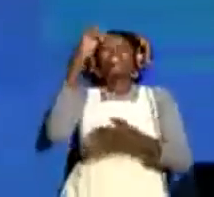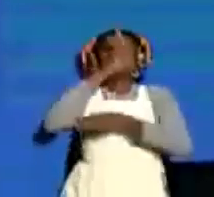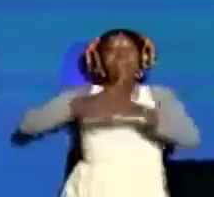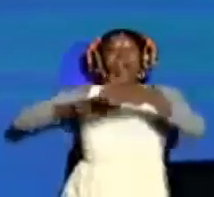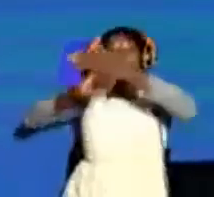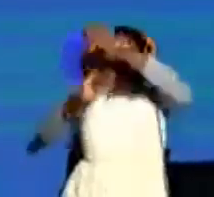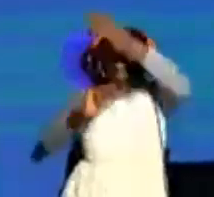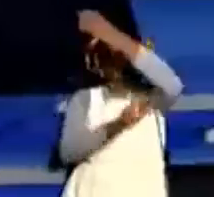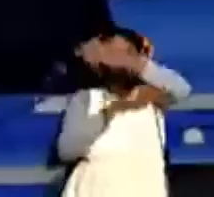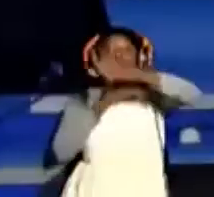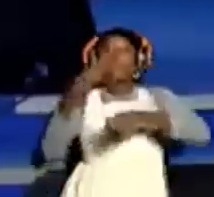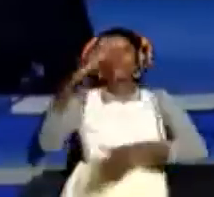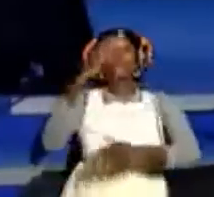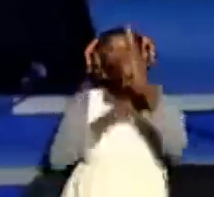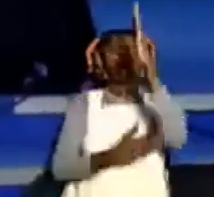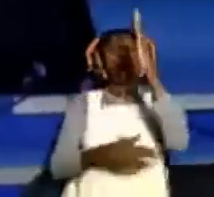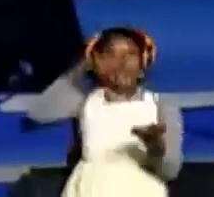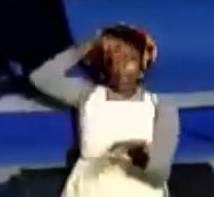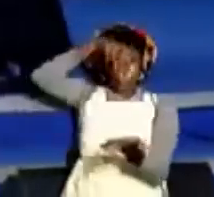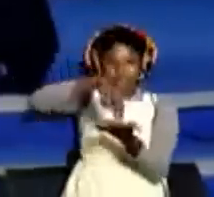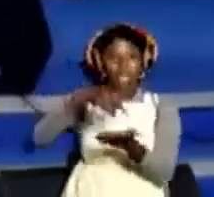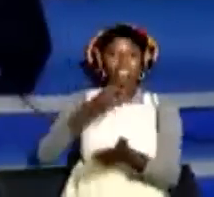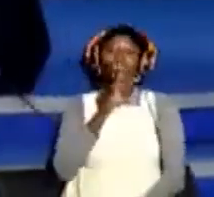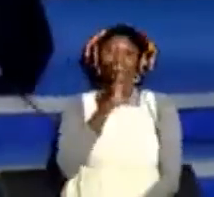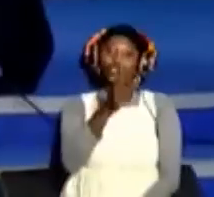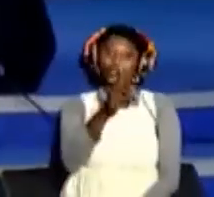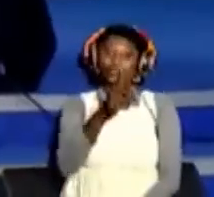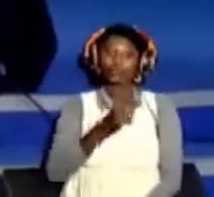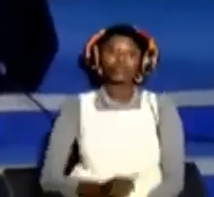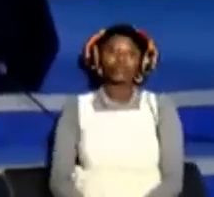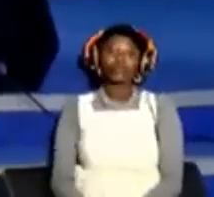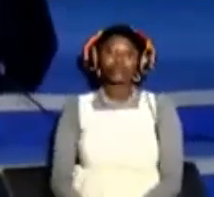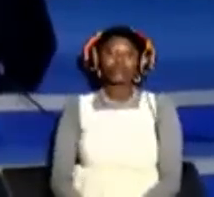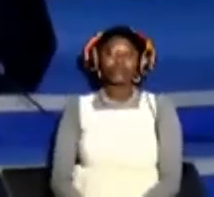foundation of God standard how? Sure.